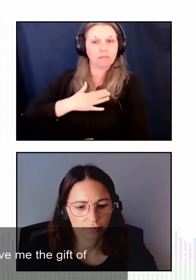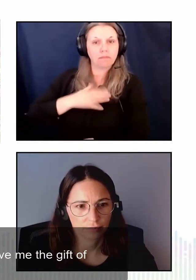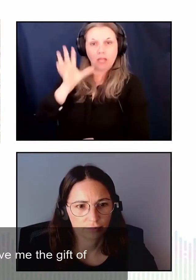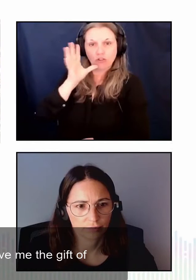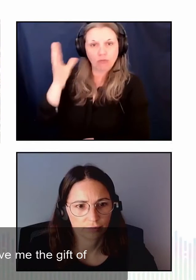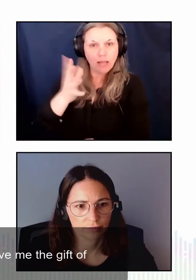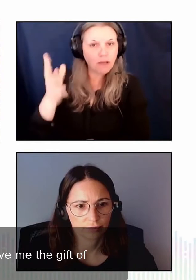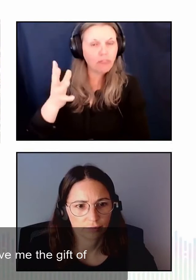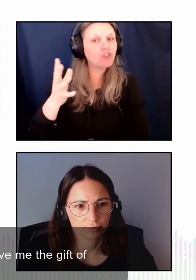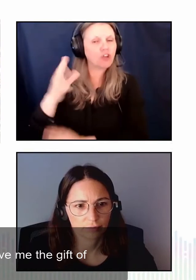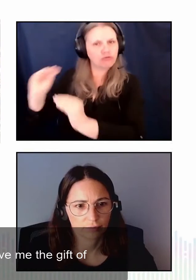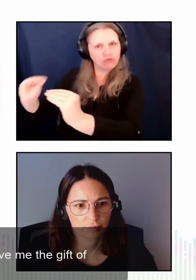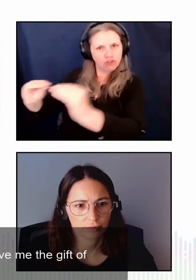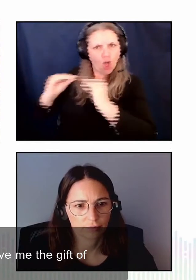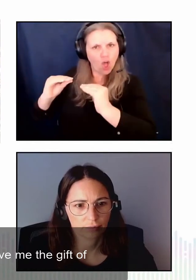was fearless.